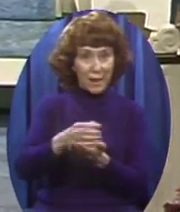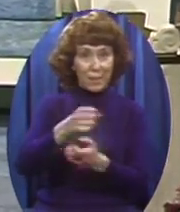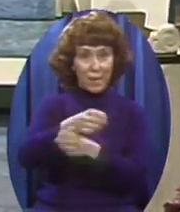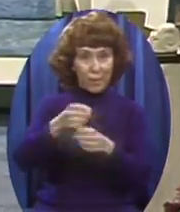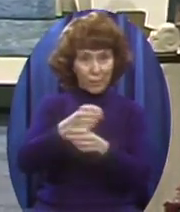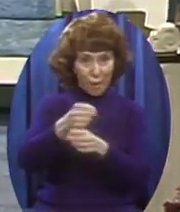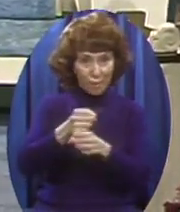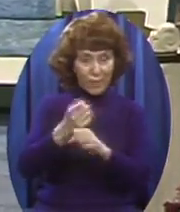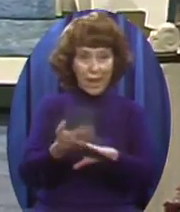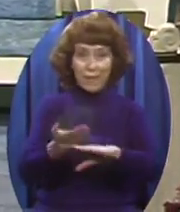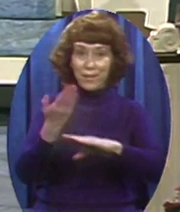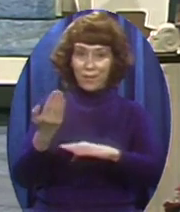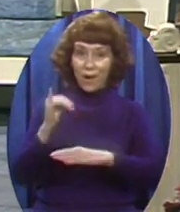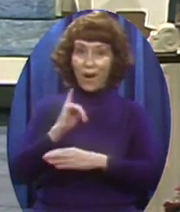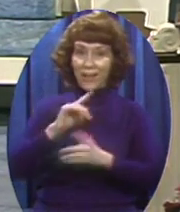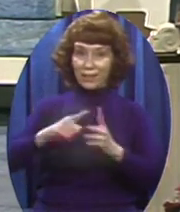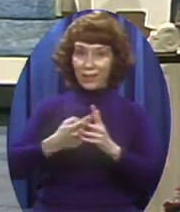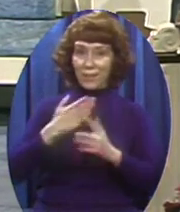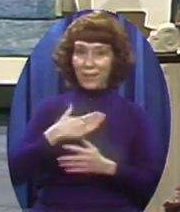other things.